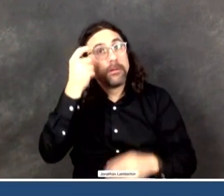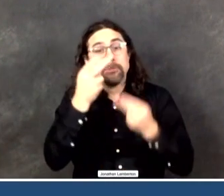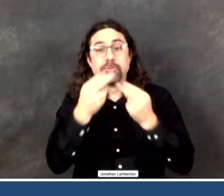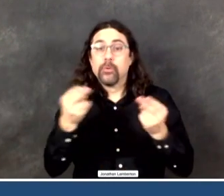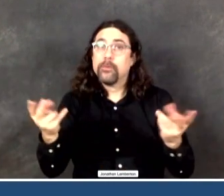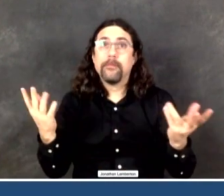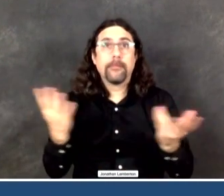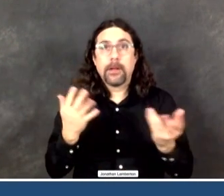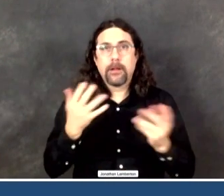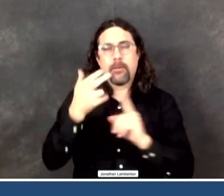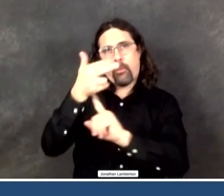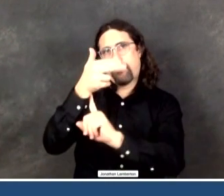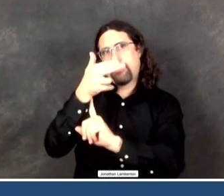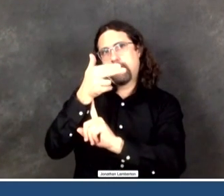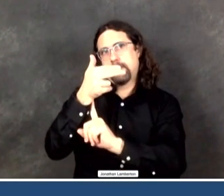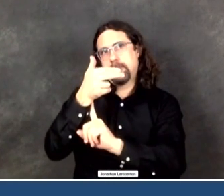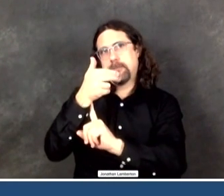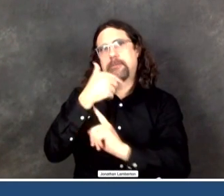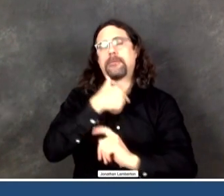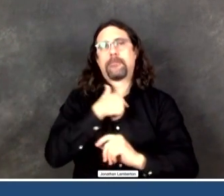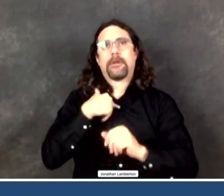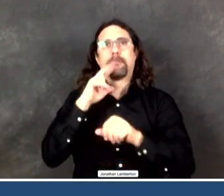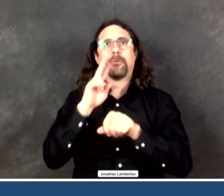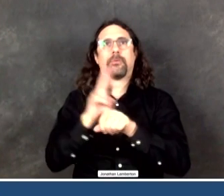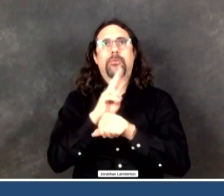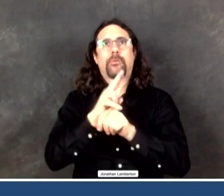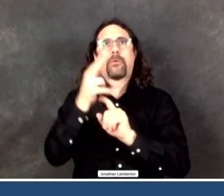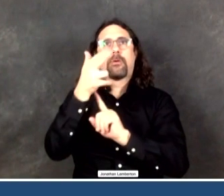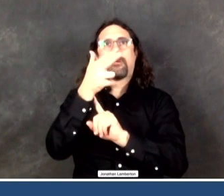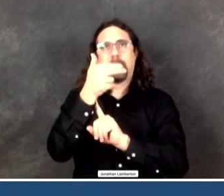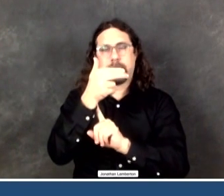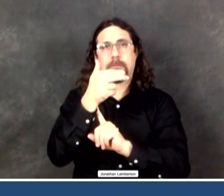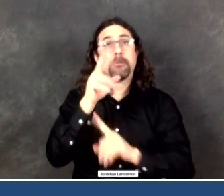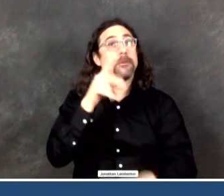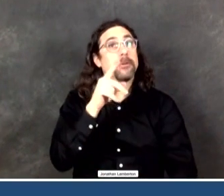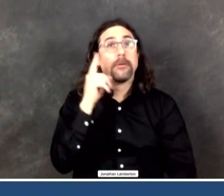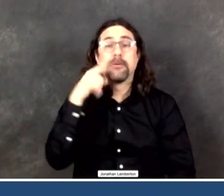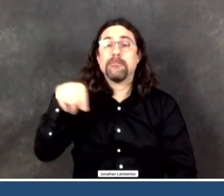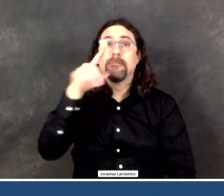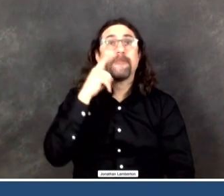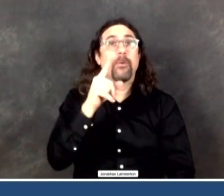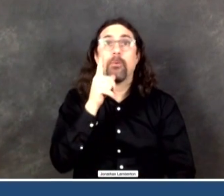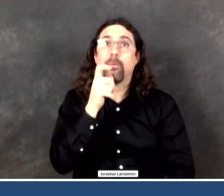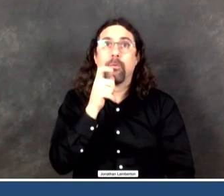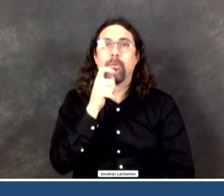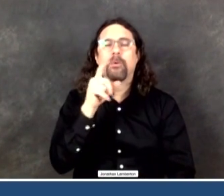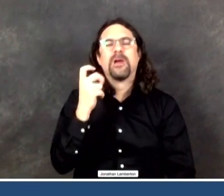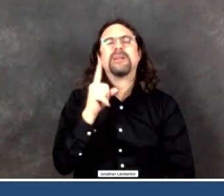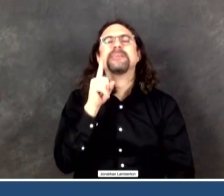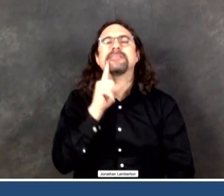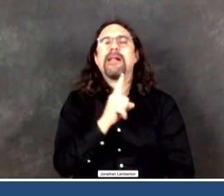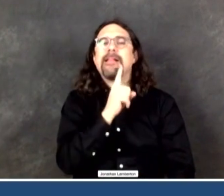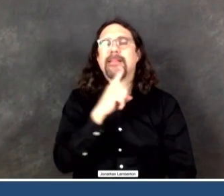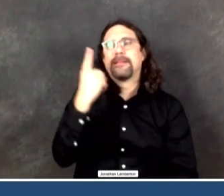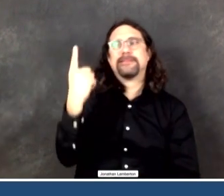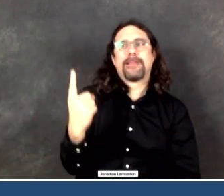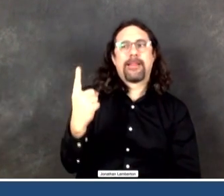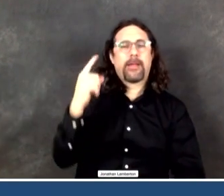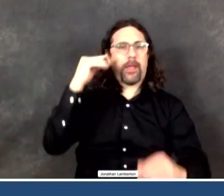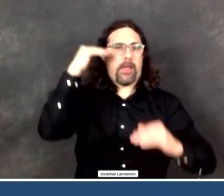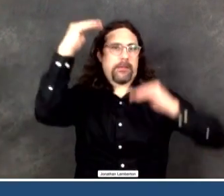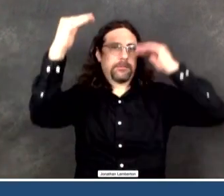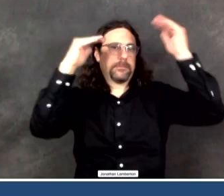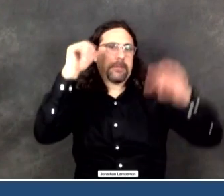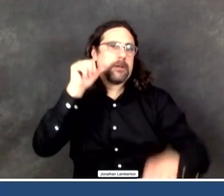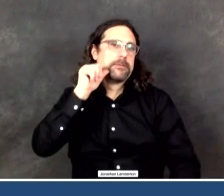in hotels, not traditional homeless shelters. That's about one-third of the single clients